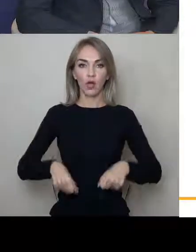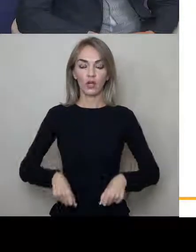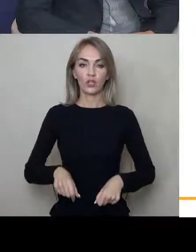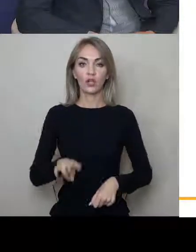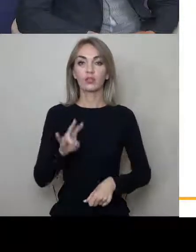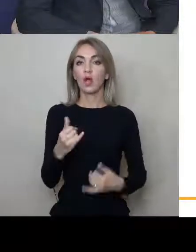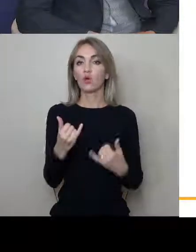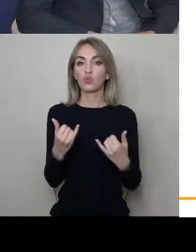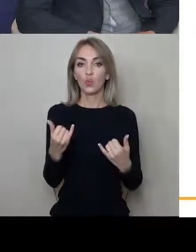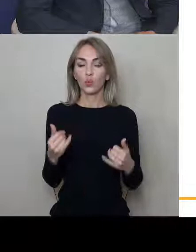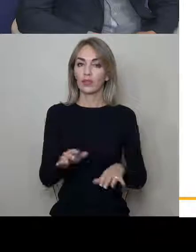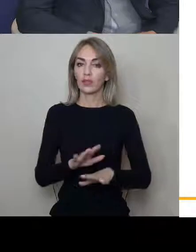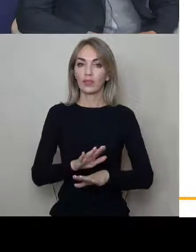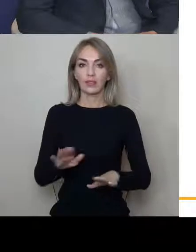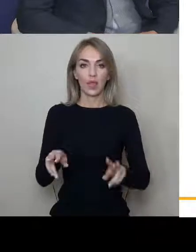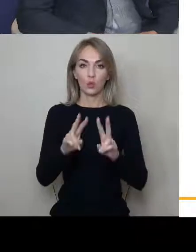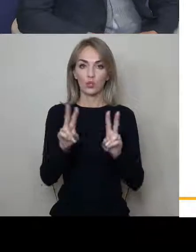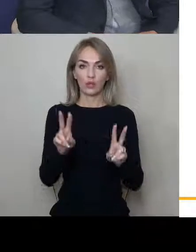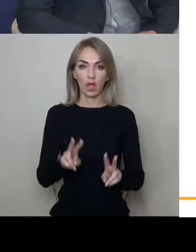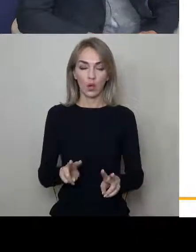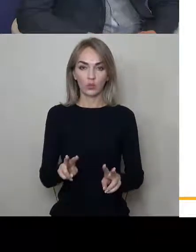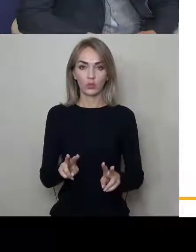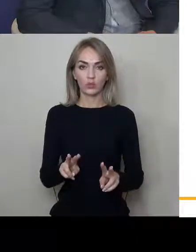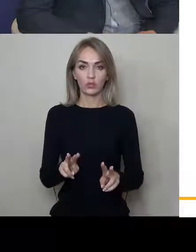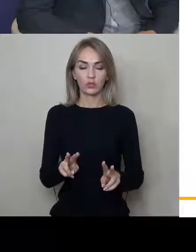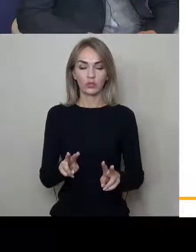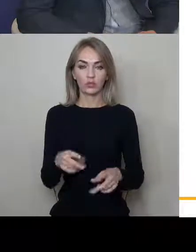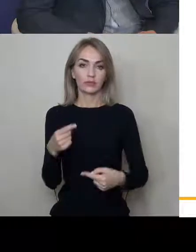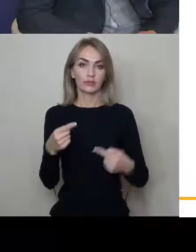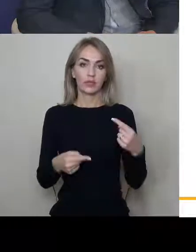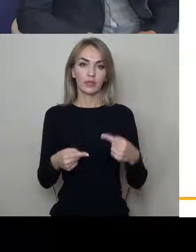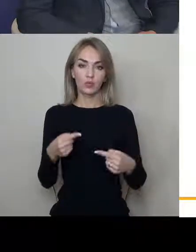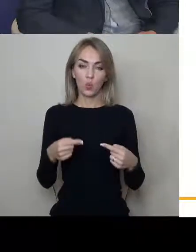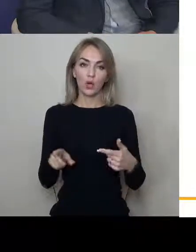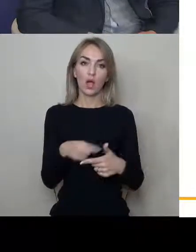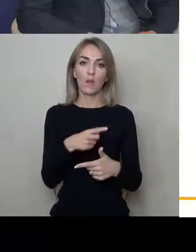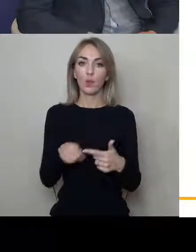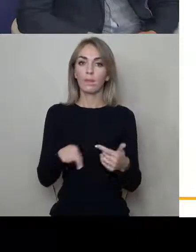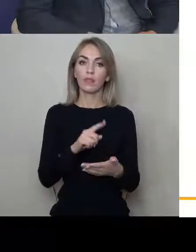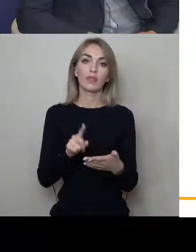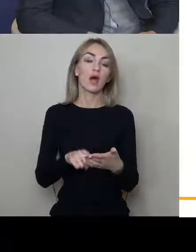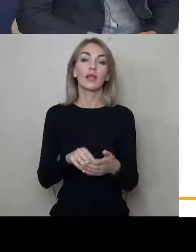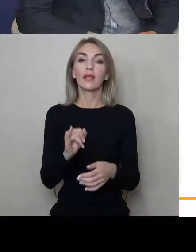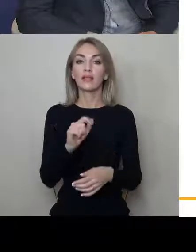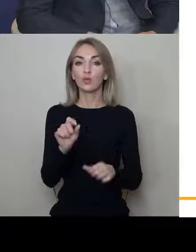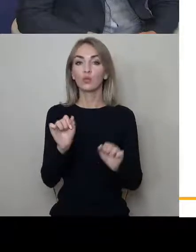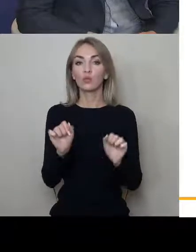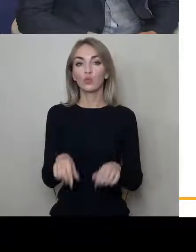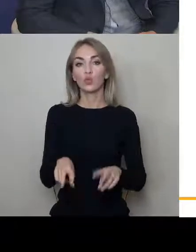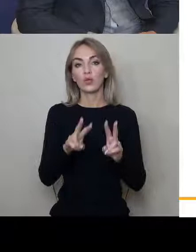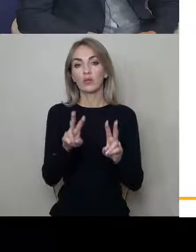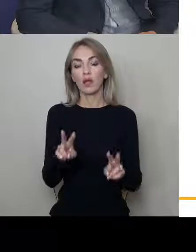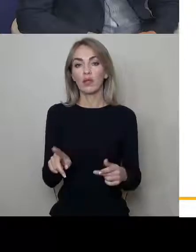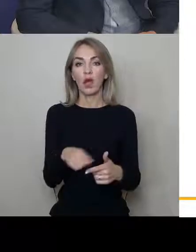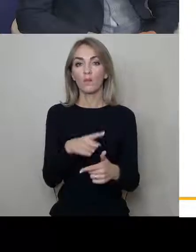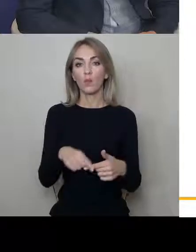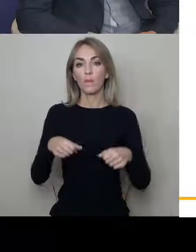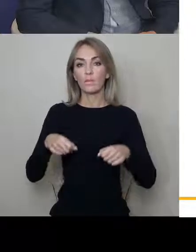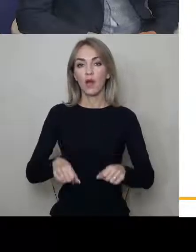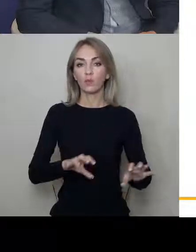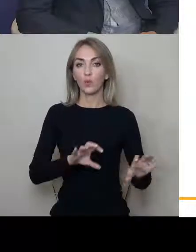were removed from these powers, and at the moment they don't handle these disputes. They can be